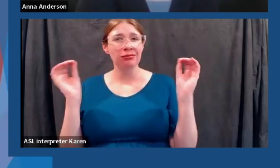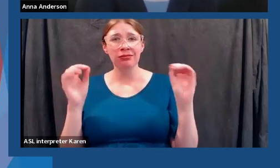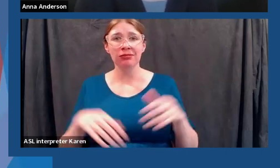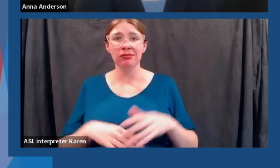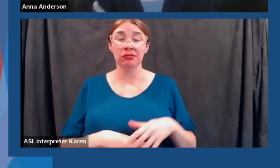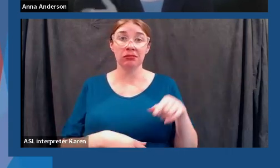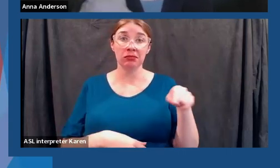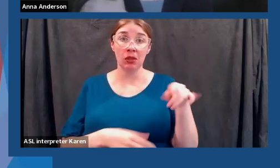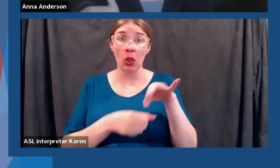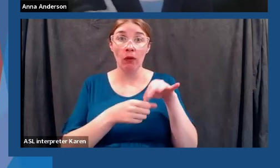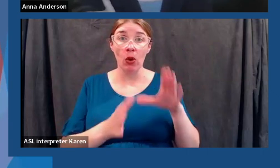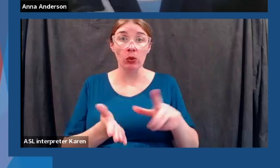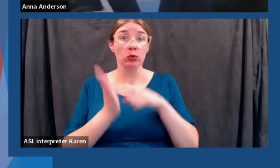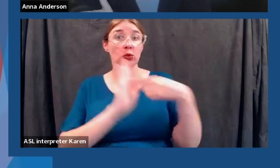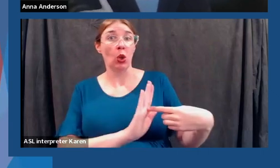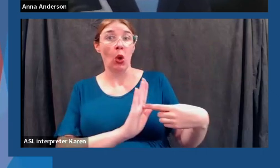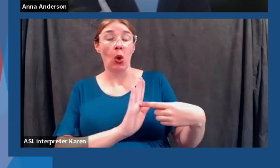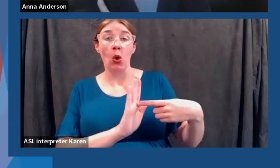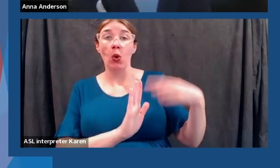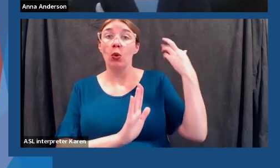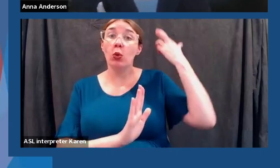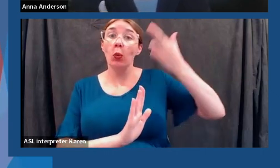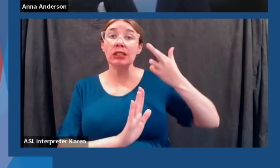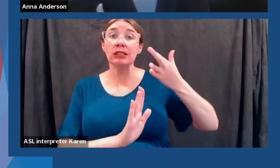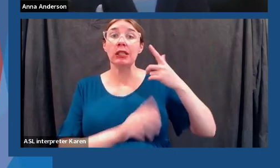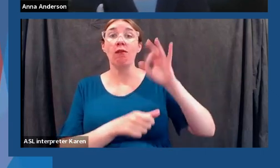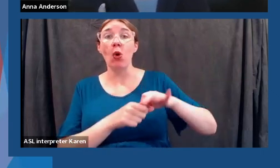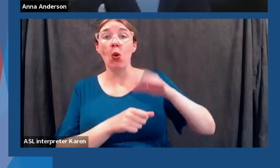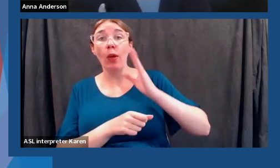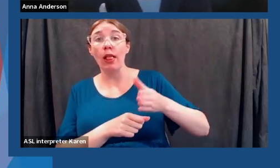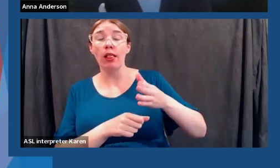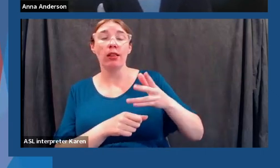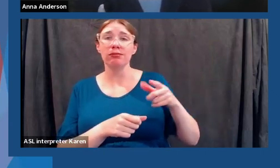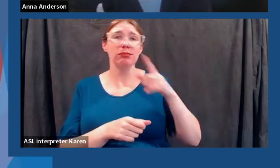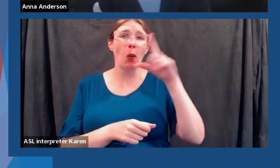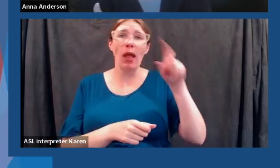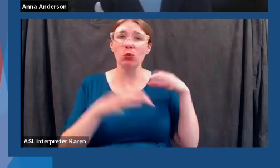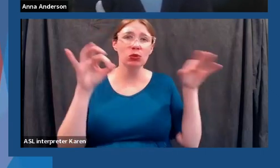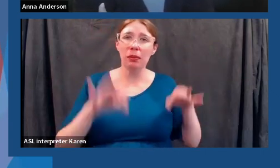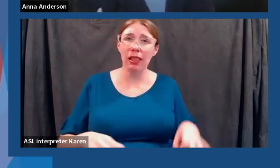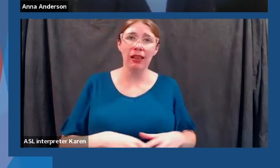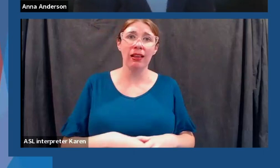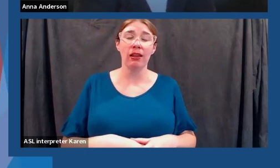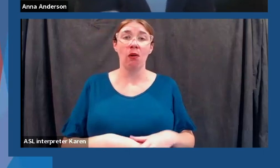to demonstrate the rationale for their vote or understand how the voting process works.